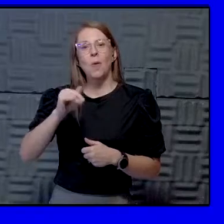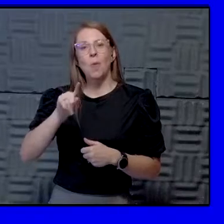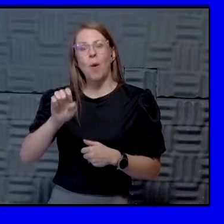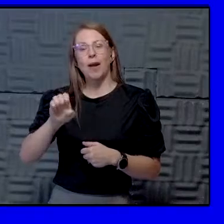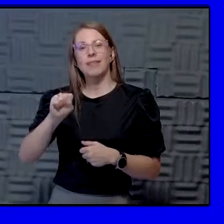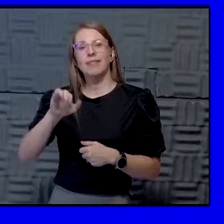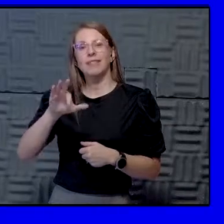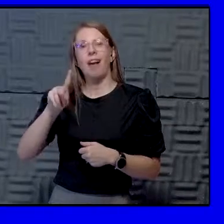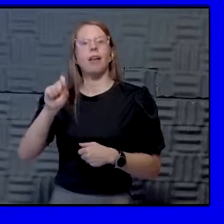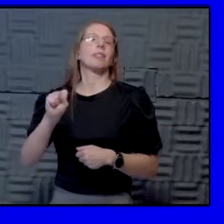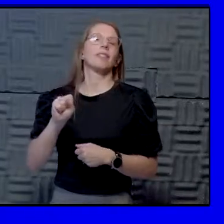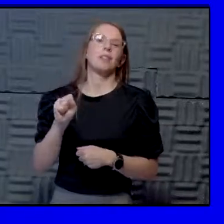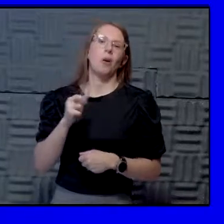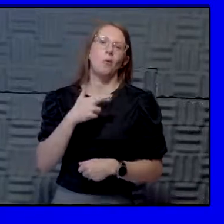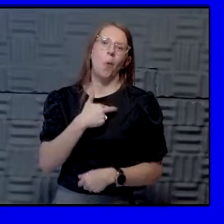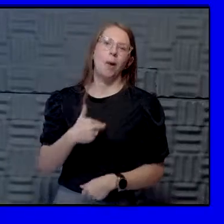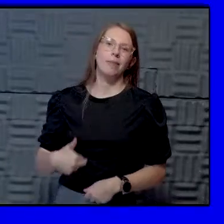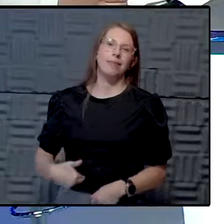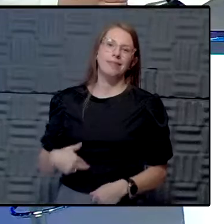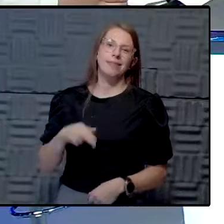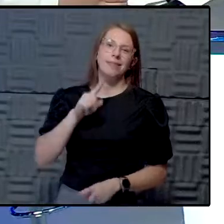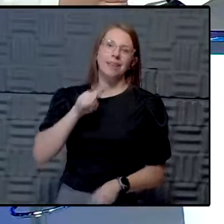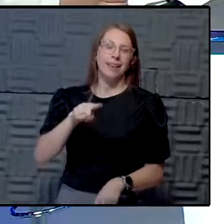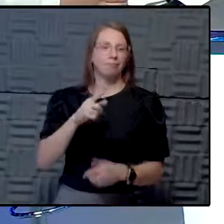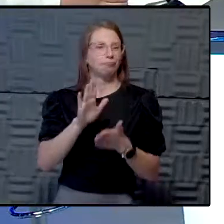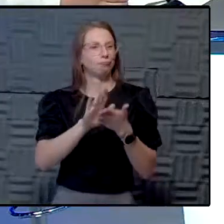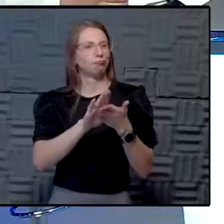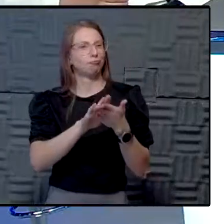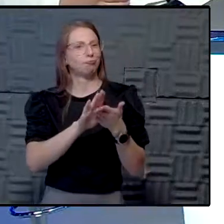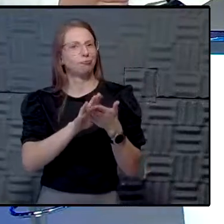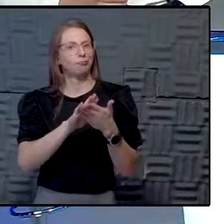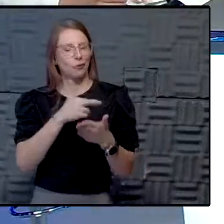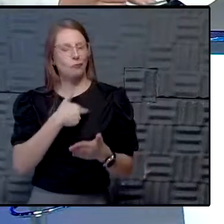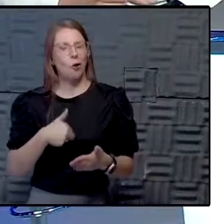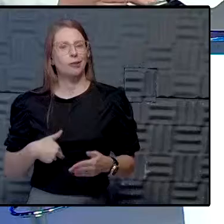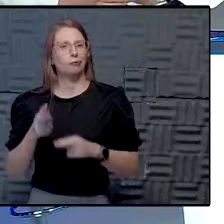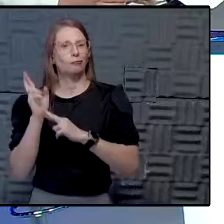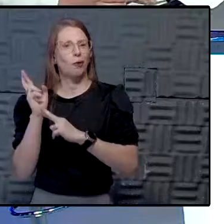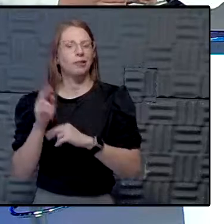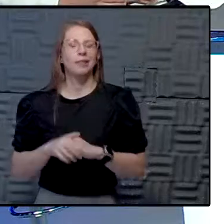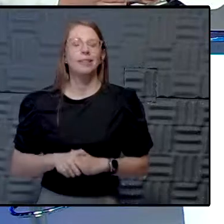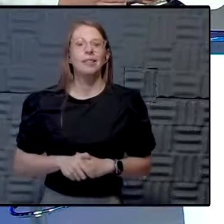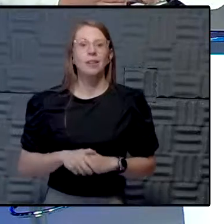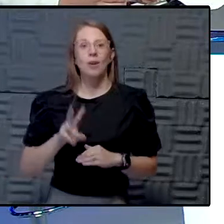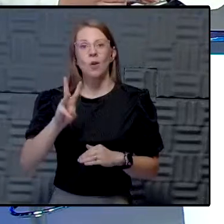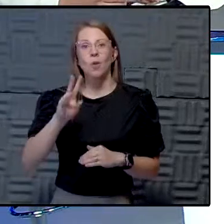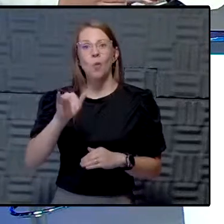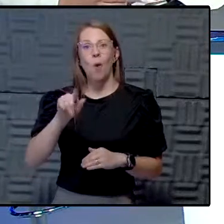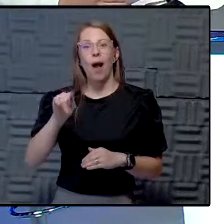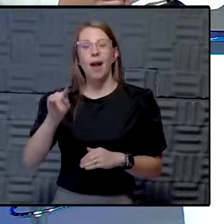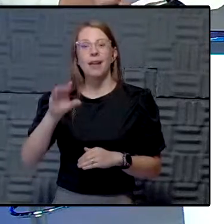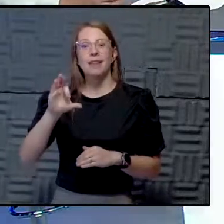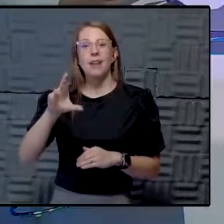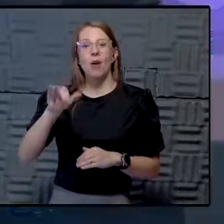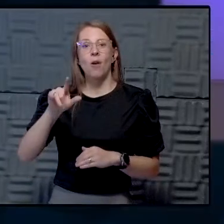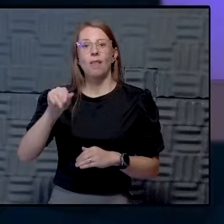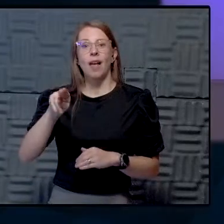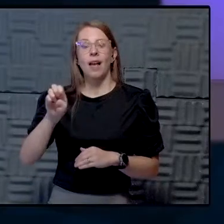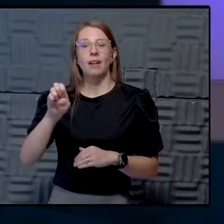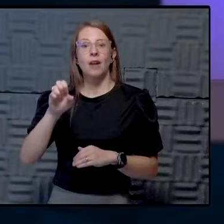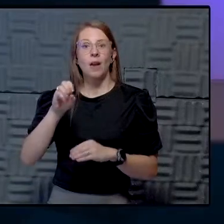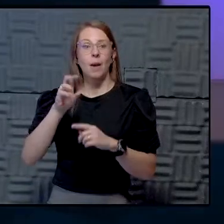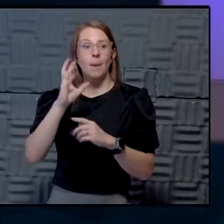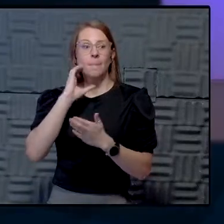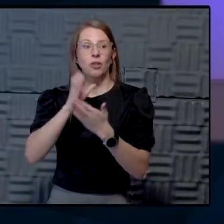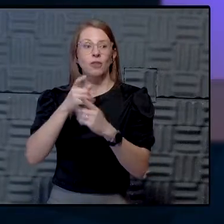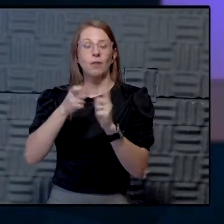Royals. Well done. That's a guess. You did good. Well done. Royals for sure. Wyatt and Caroline, we have a photo of them from yesterday. If you